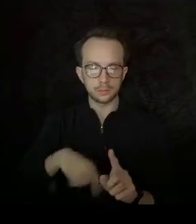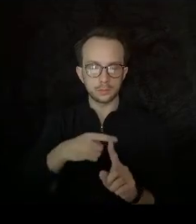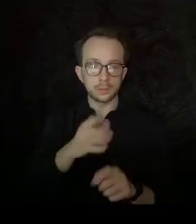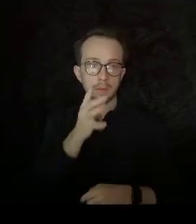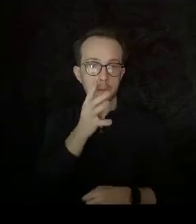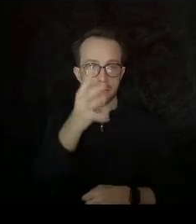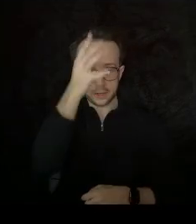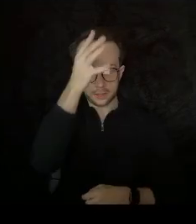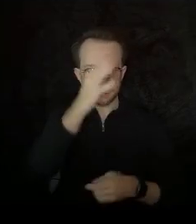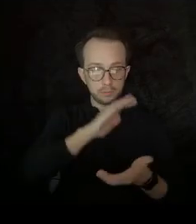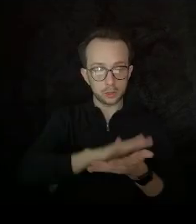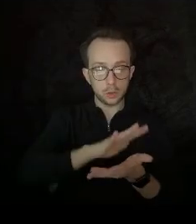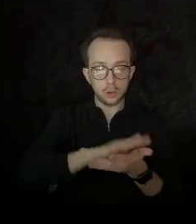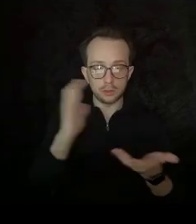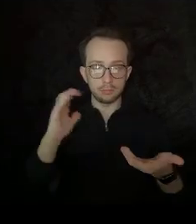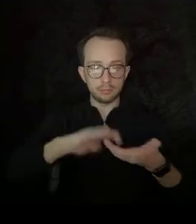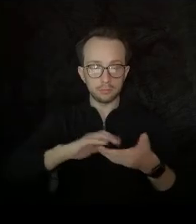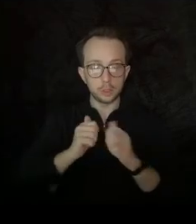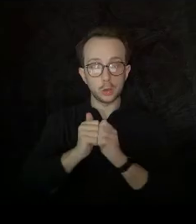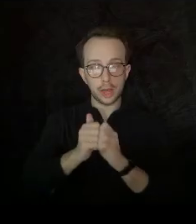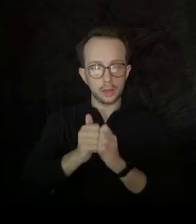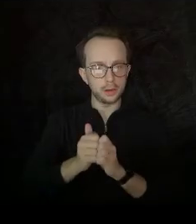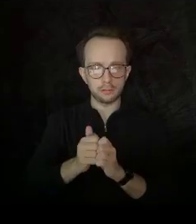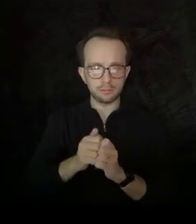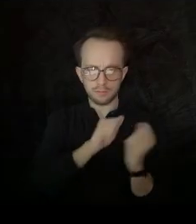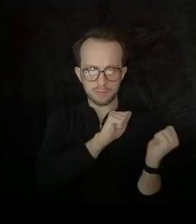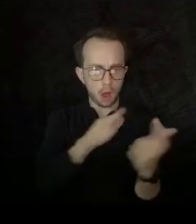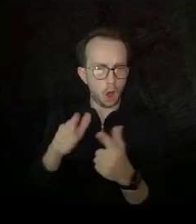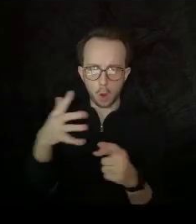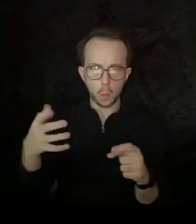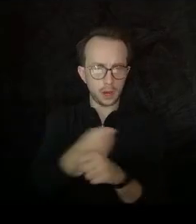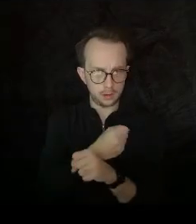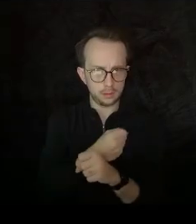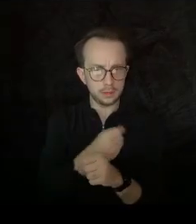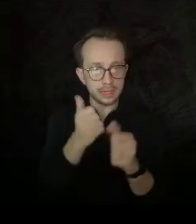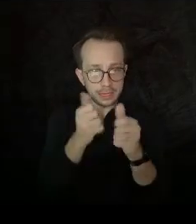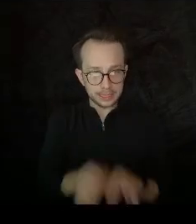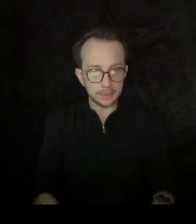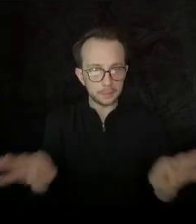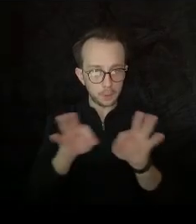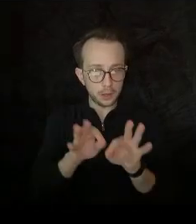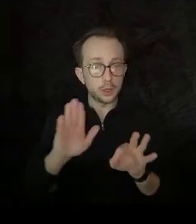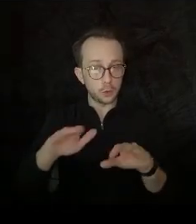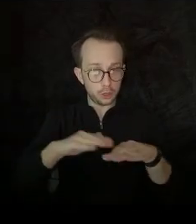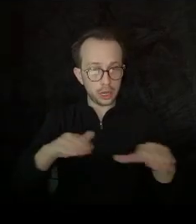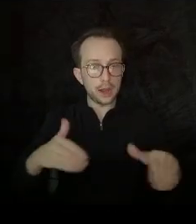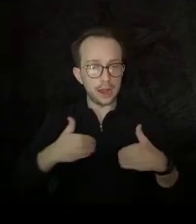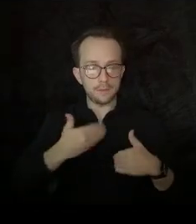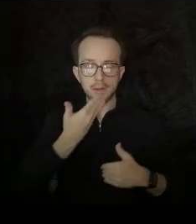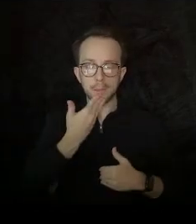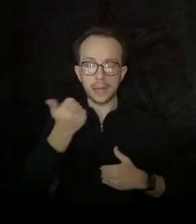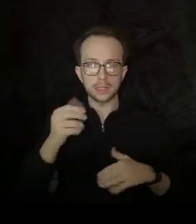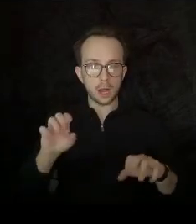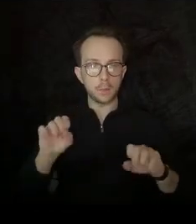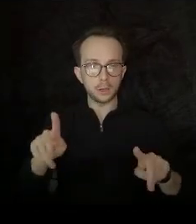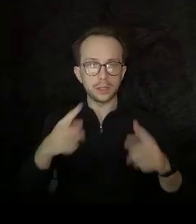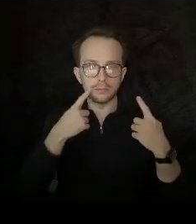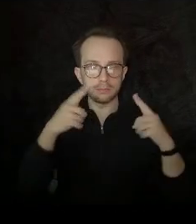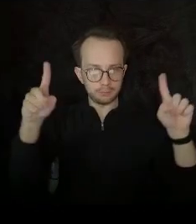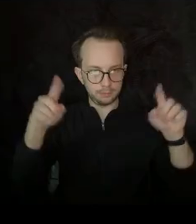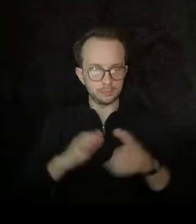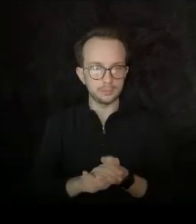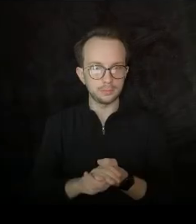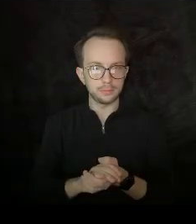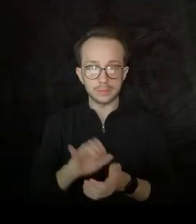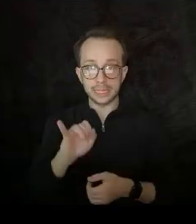together, everyone wins. Most importantly, your child has the best chance to succeed. If you have